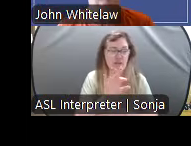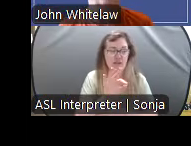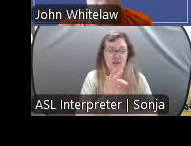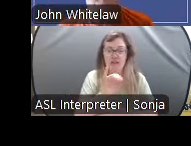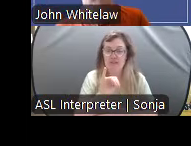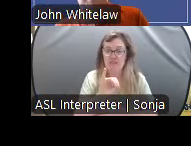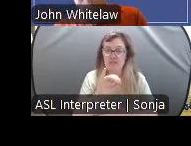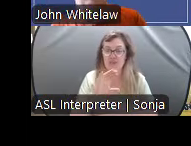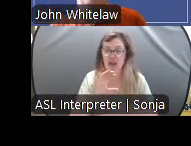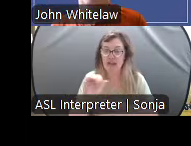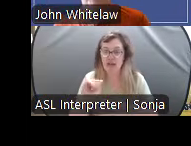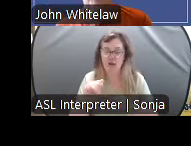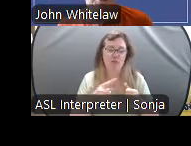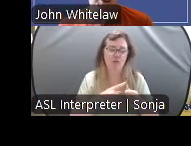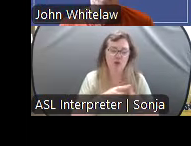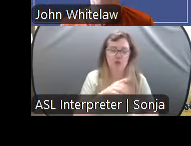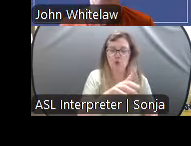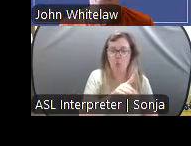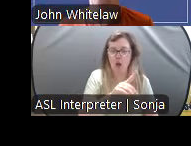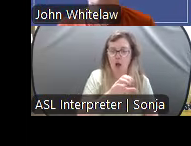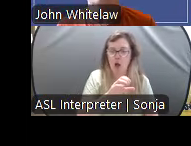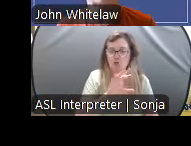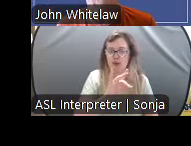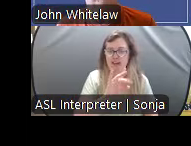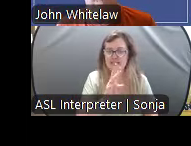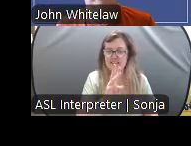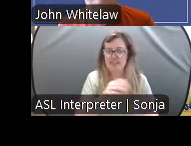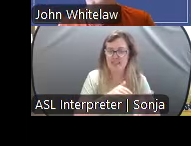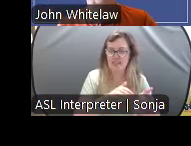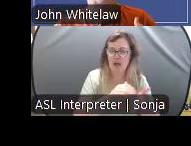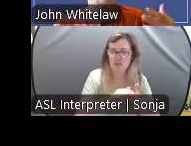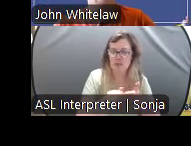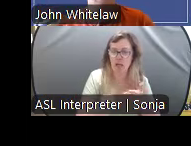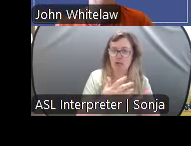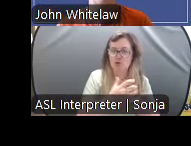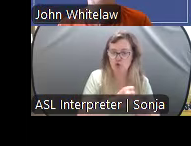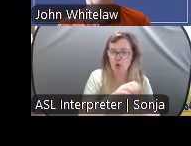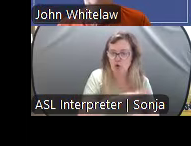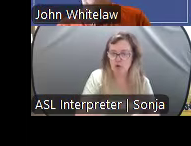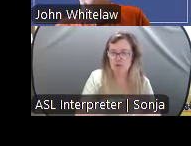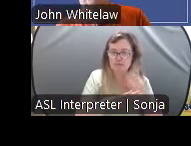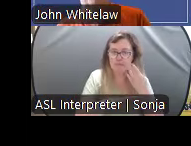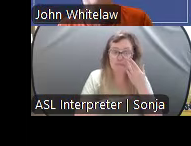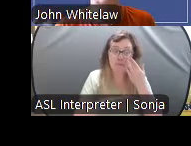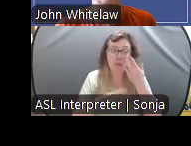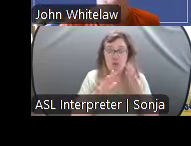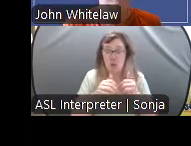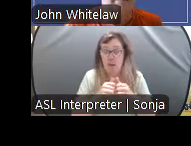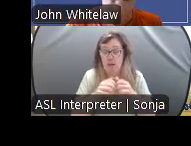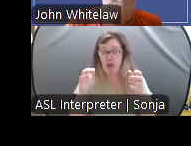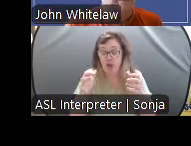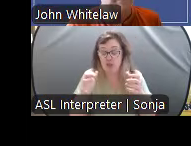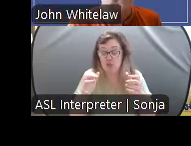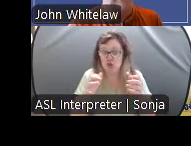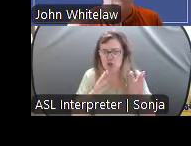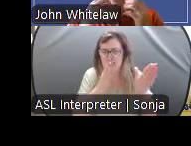year 186,000 or so of earnings. How much you get is an aggregate of your